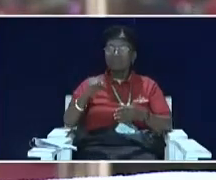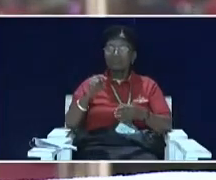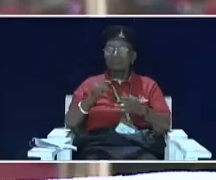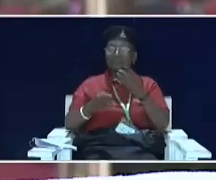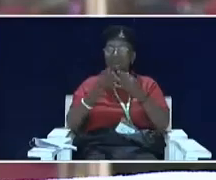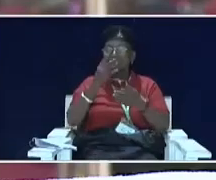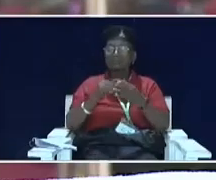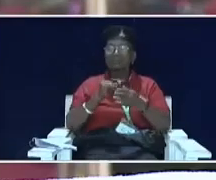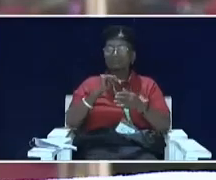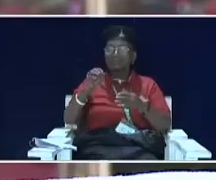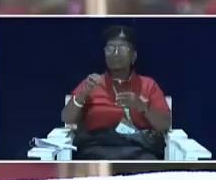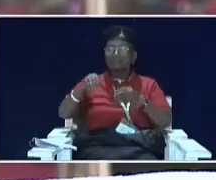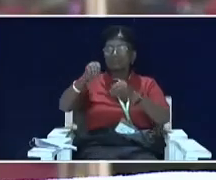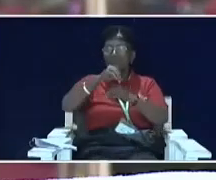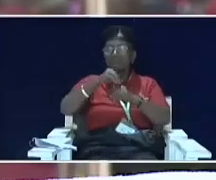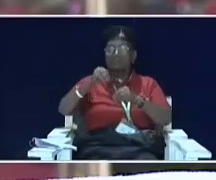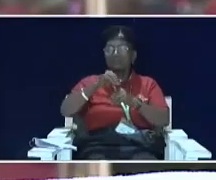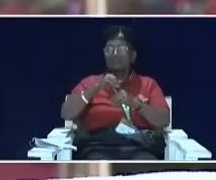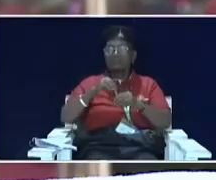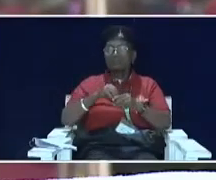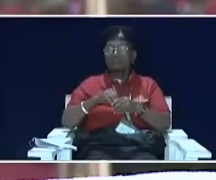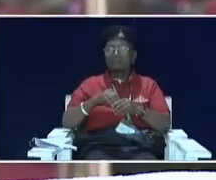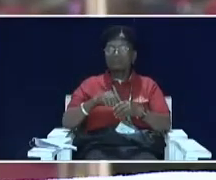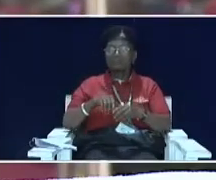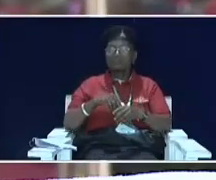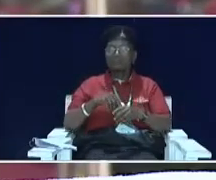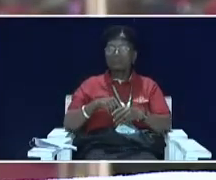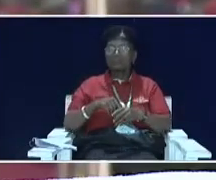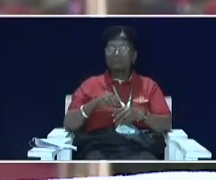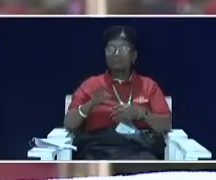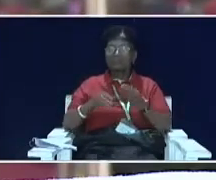In this case, the fire that fell